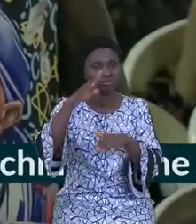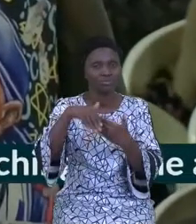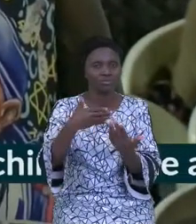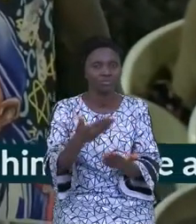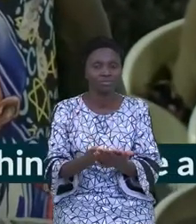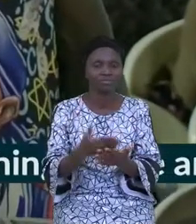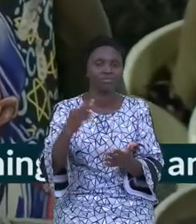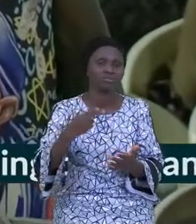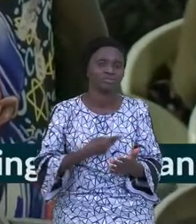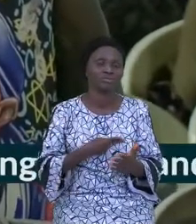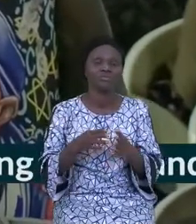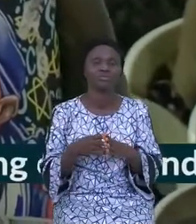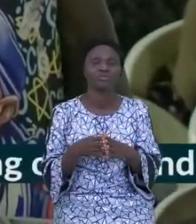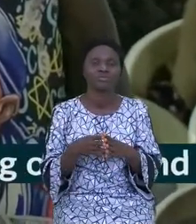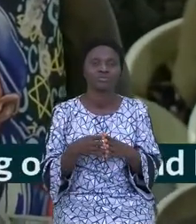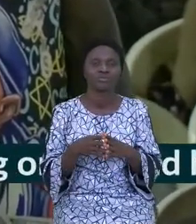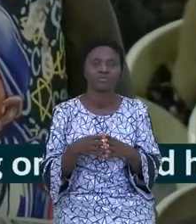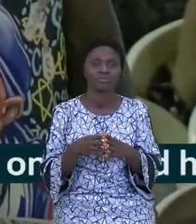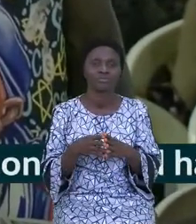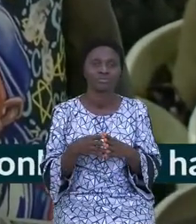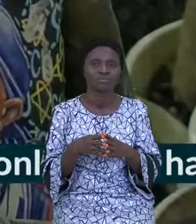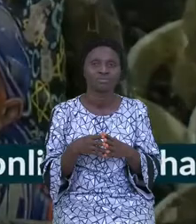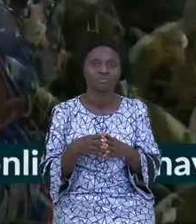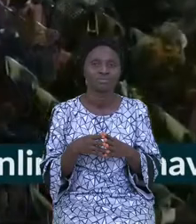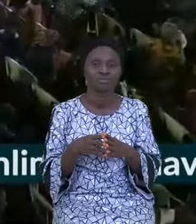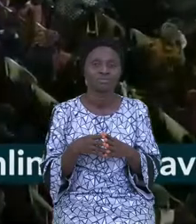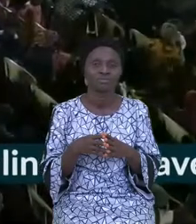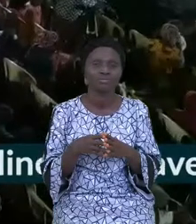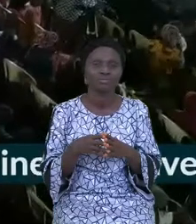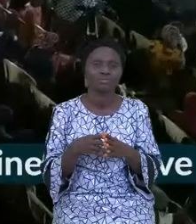Can I see you waving the flags, please?